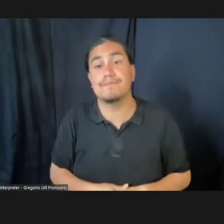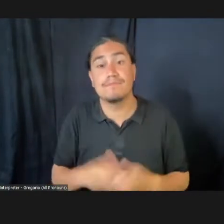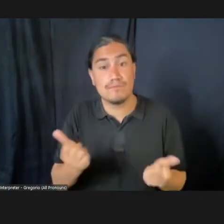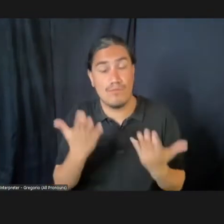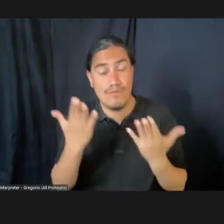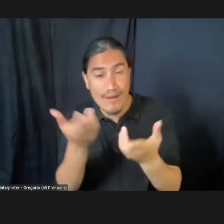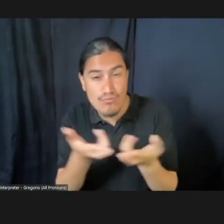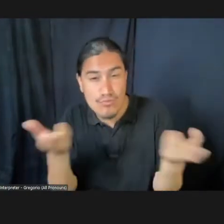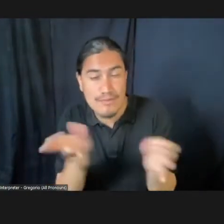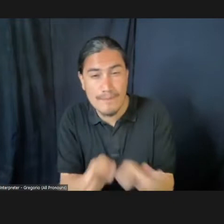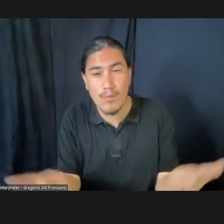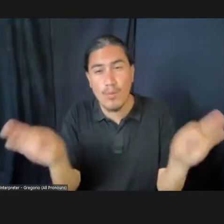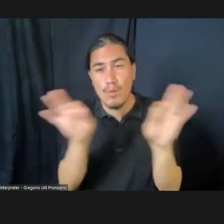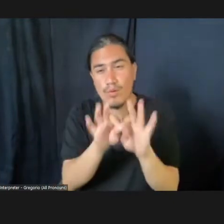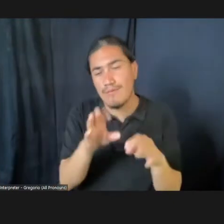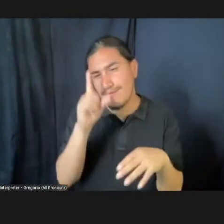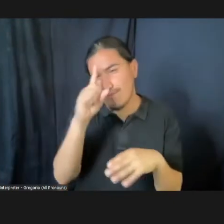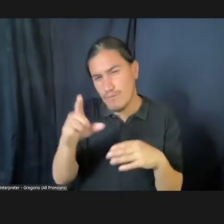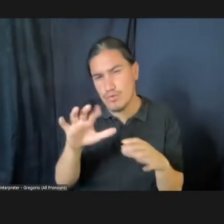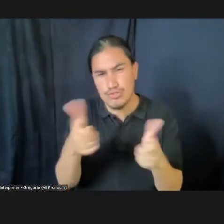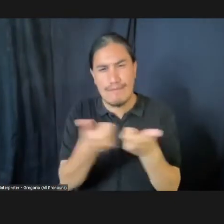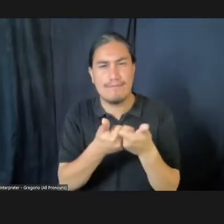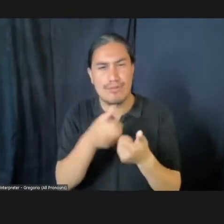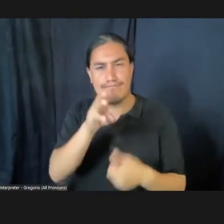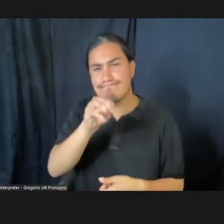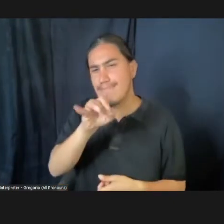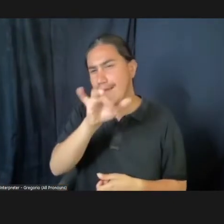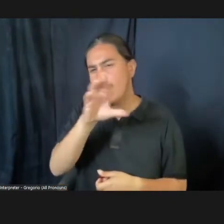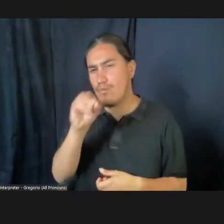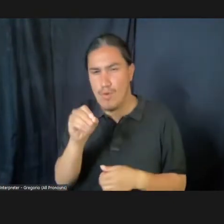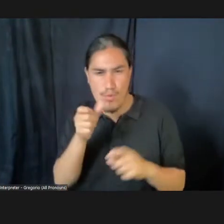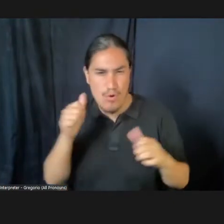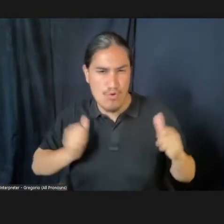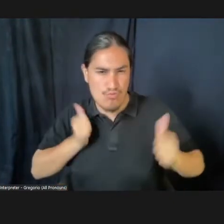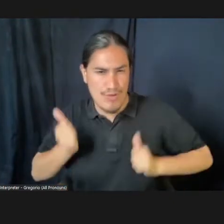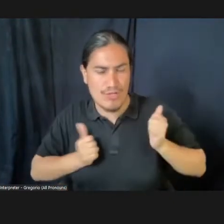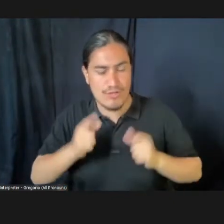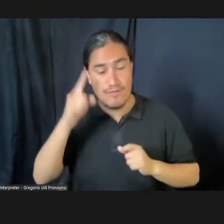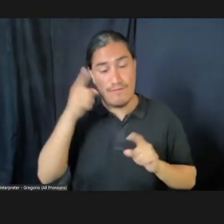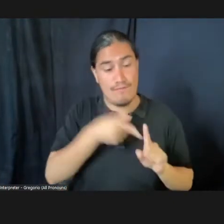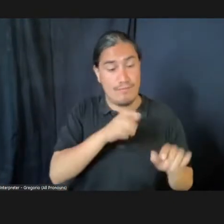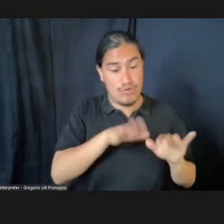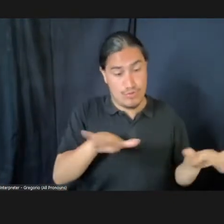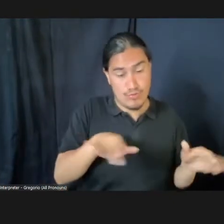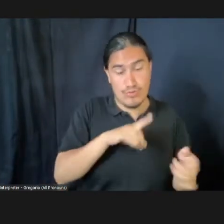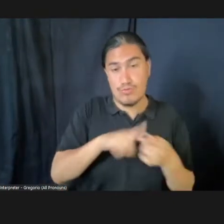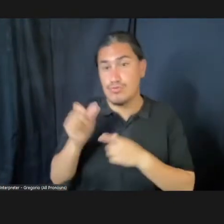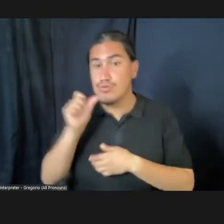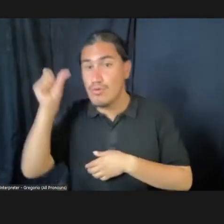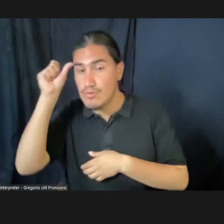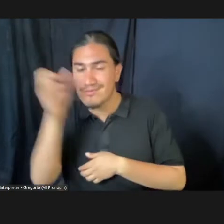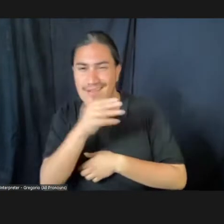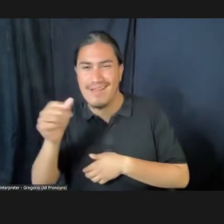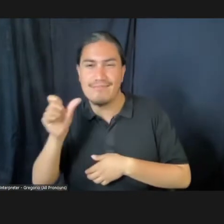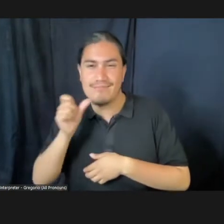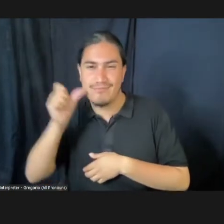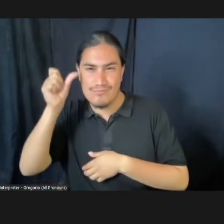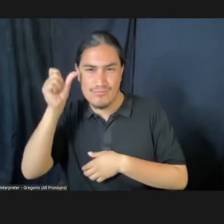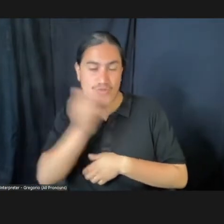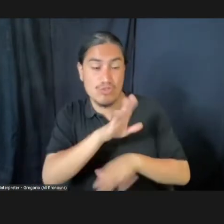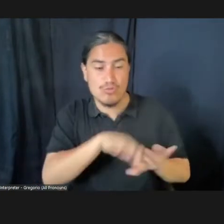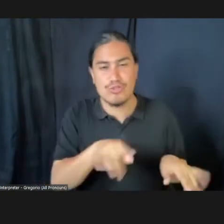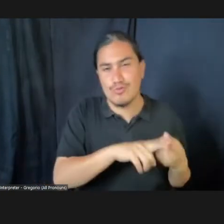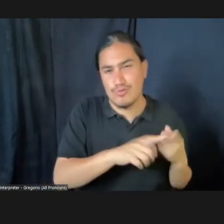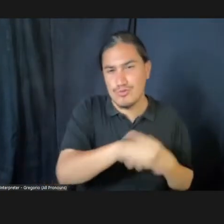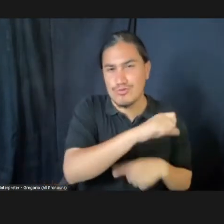and mitigate microaggressions to children from adults and from children to children. Apply principles of